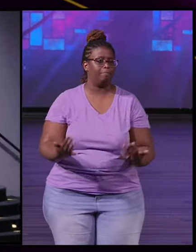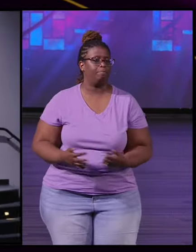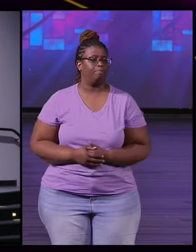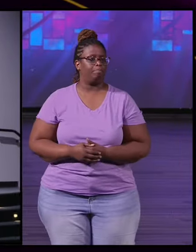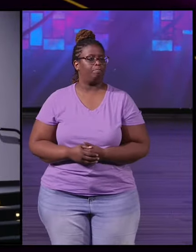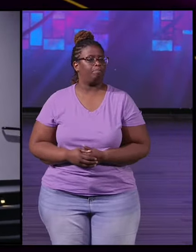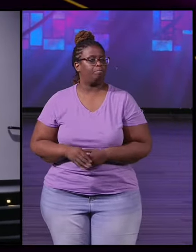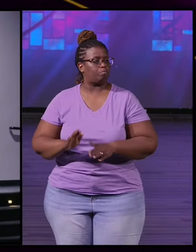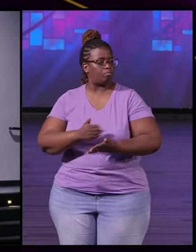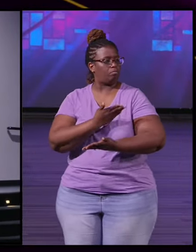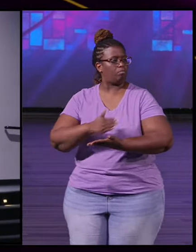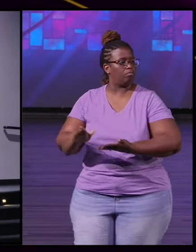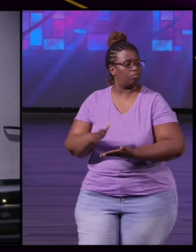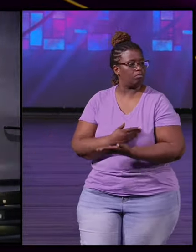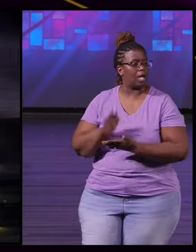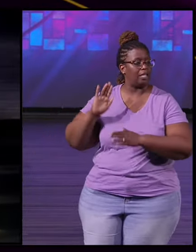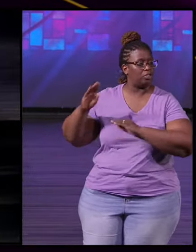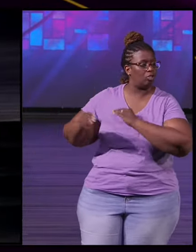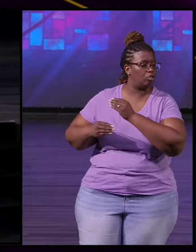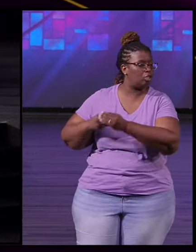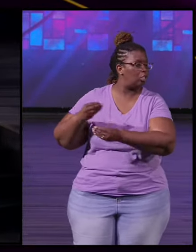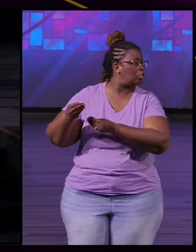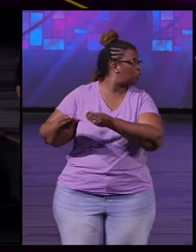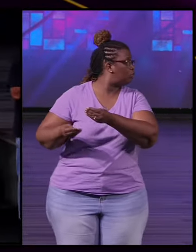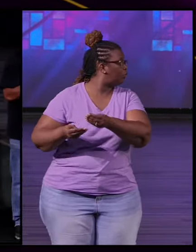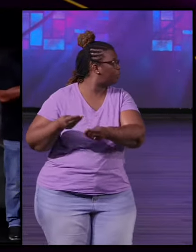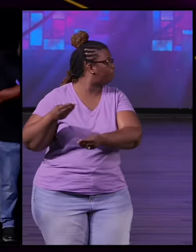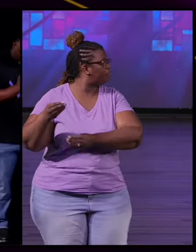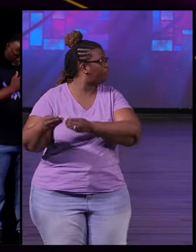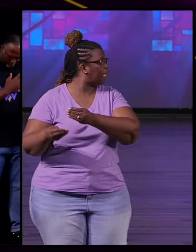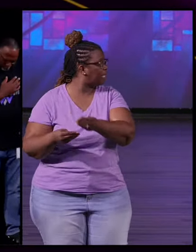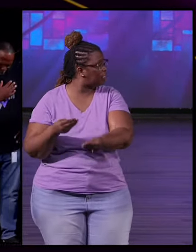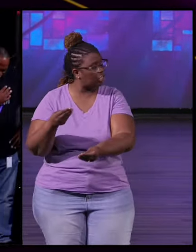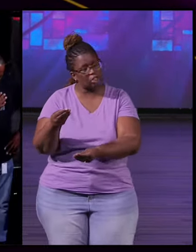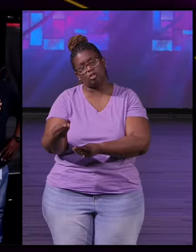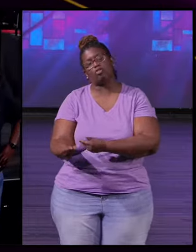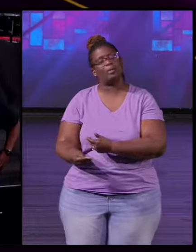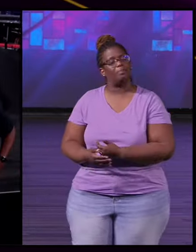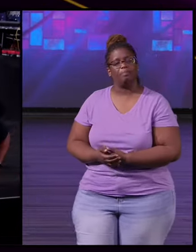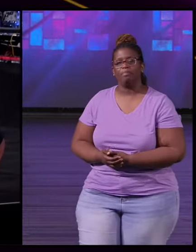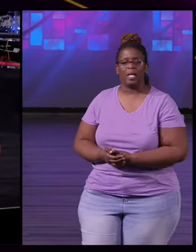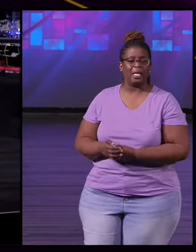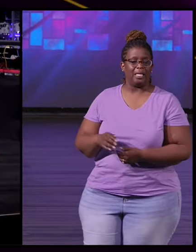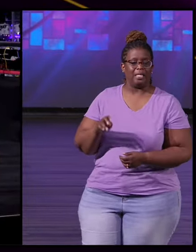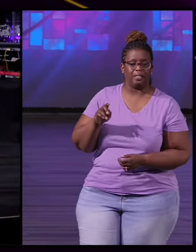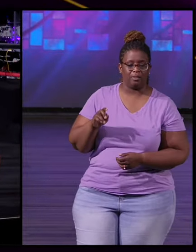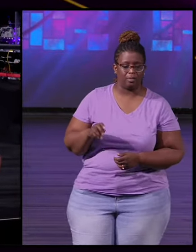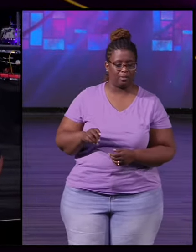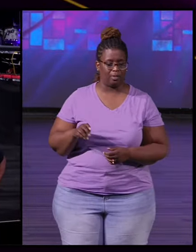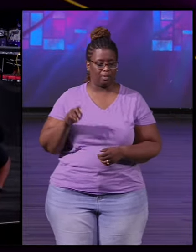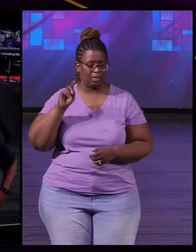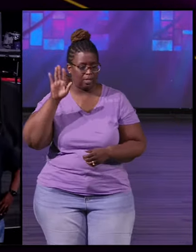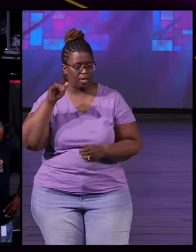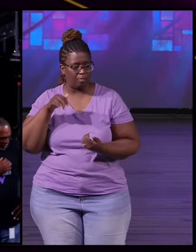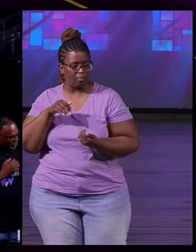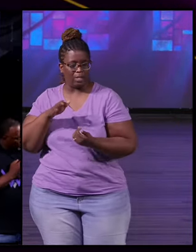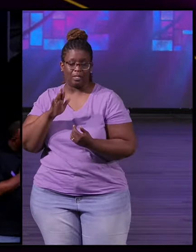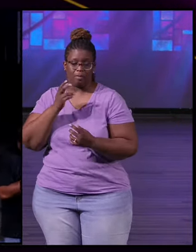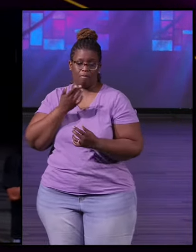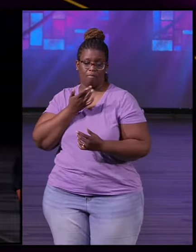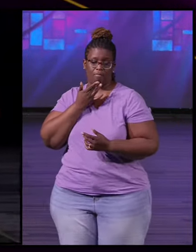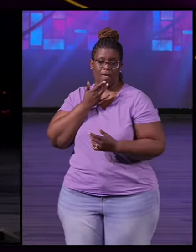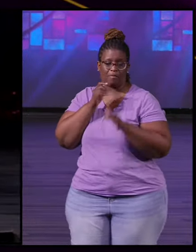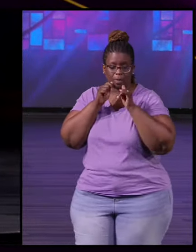your children. But we're going to pray. I need to count before I pray. And their children, may his favor be upon